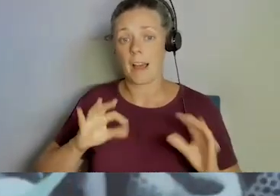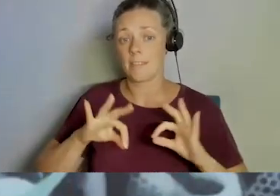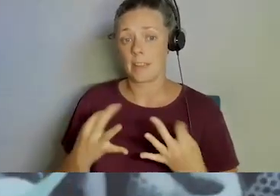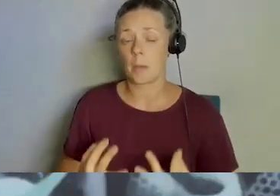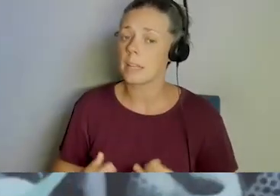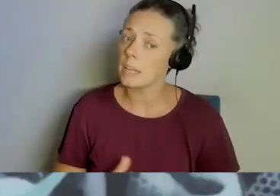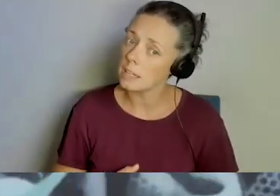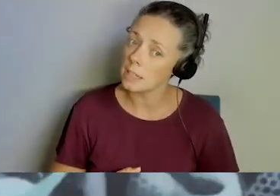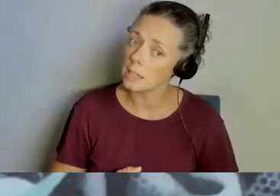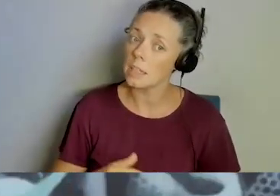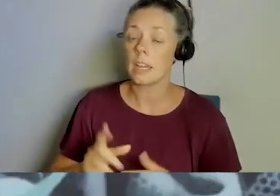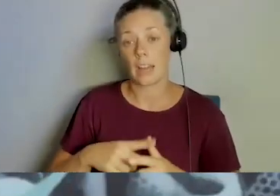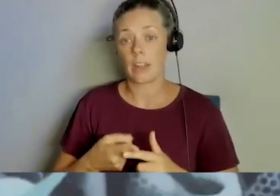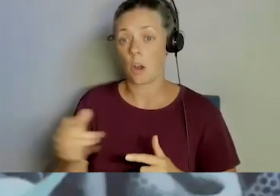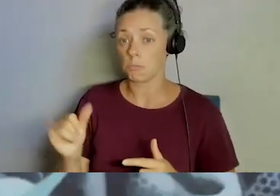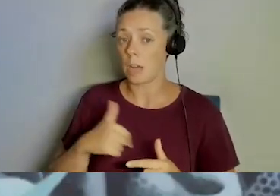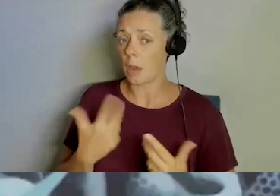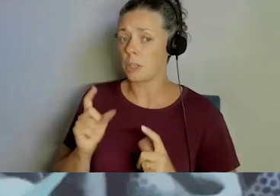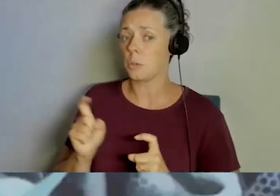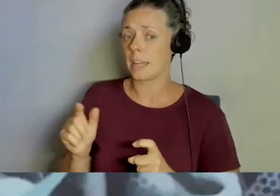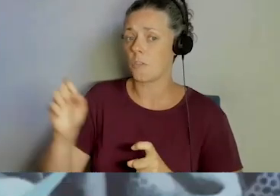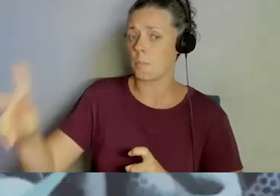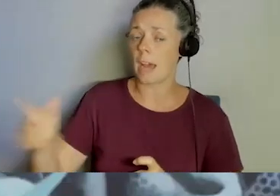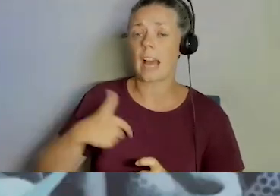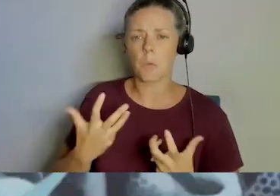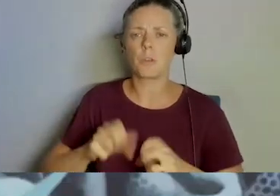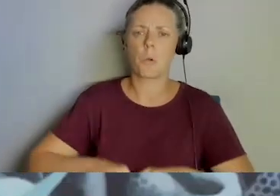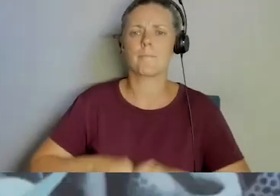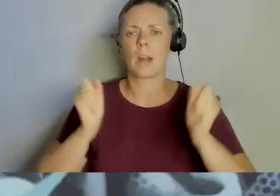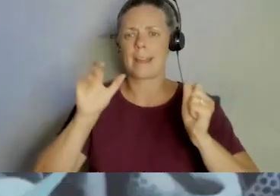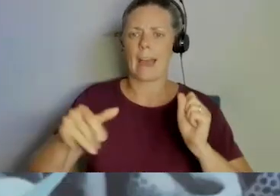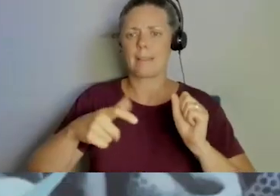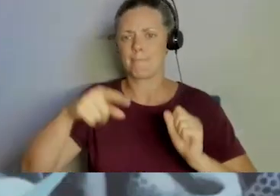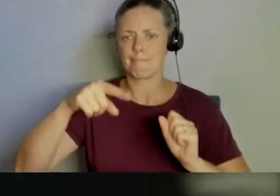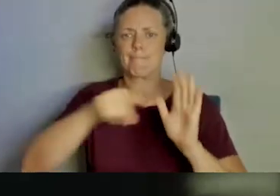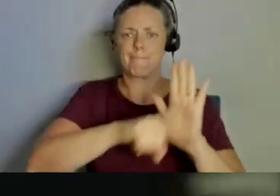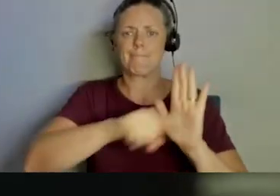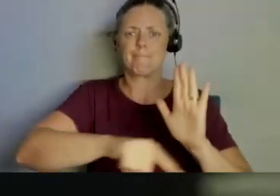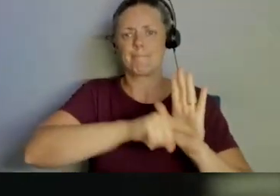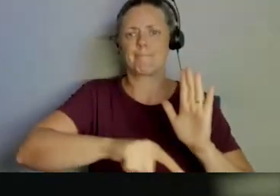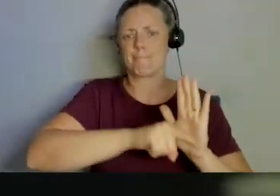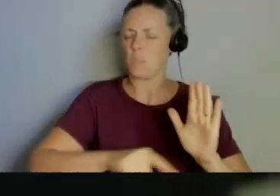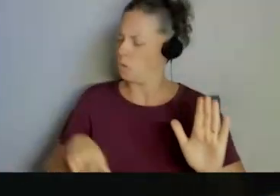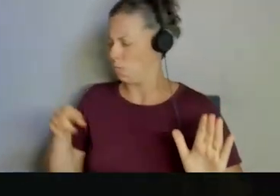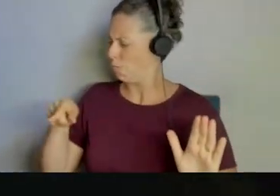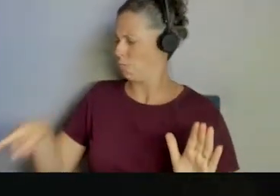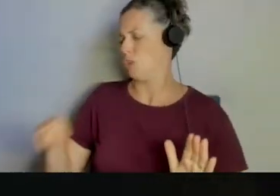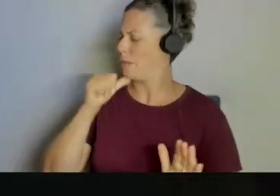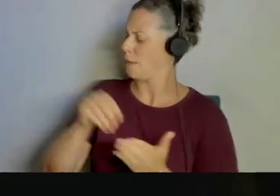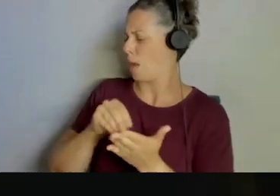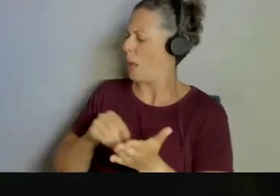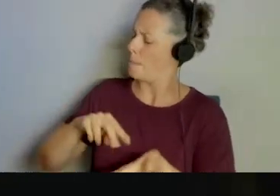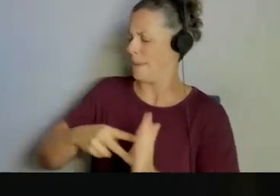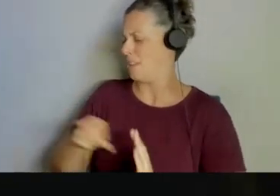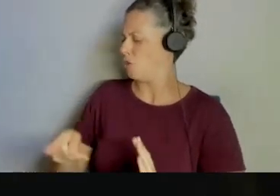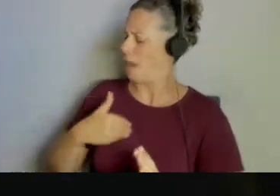I want to give back to them. I want to break this stigma of being poor, of being uneducated. And I know that